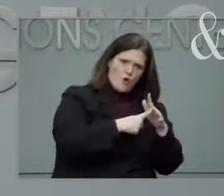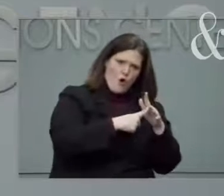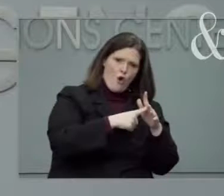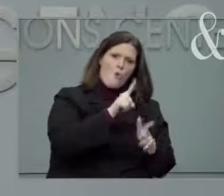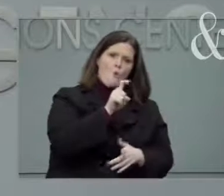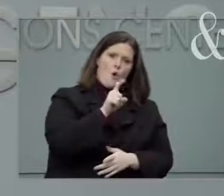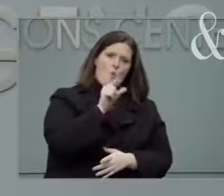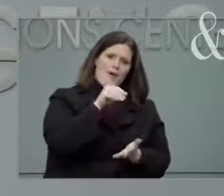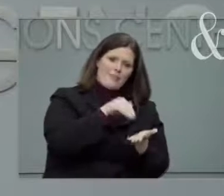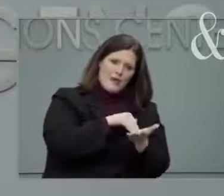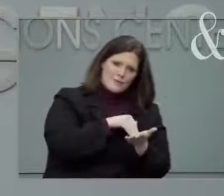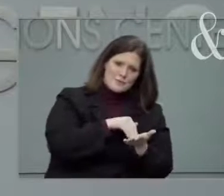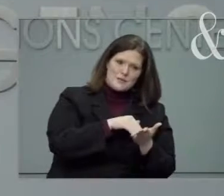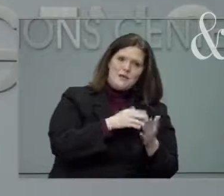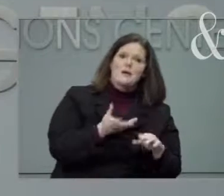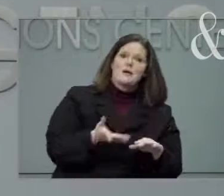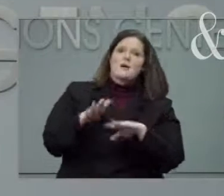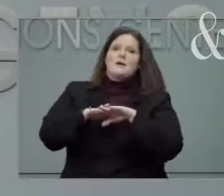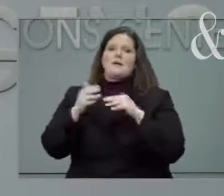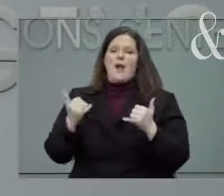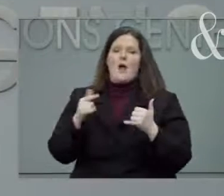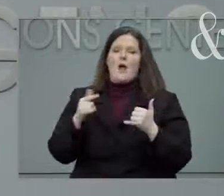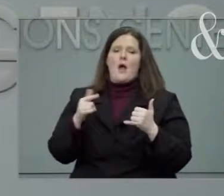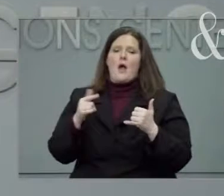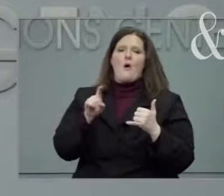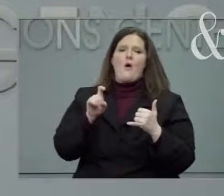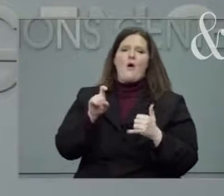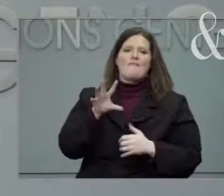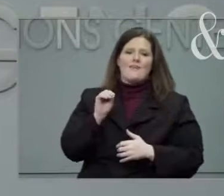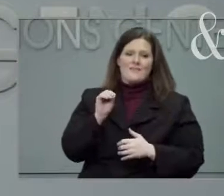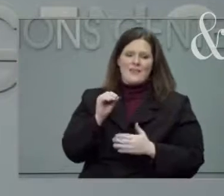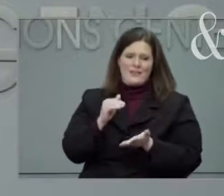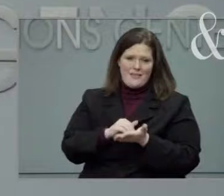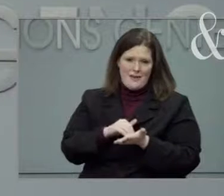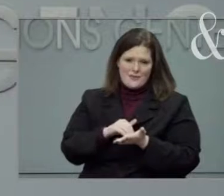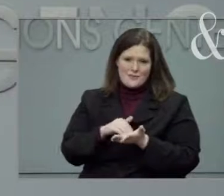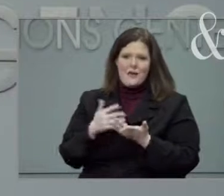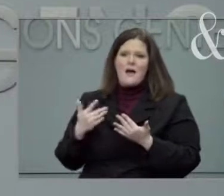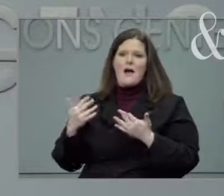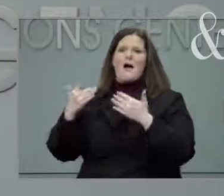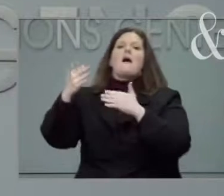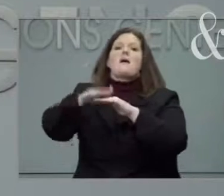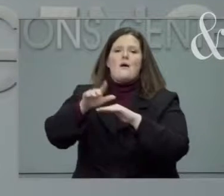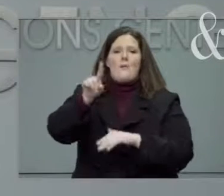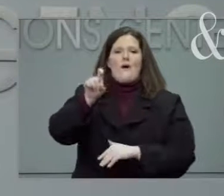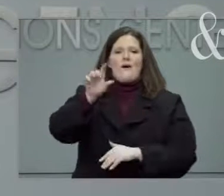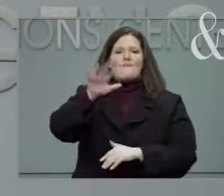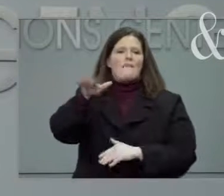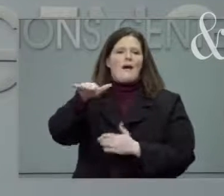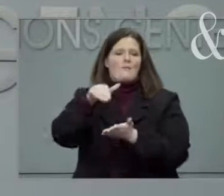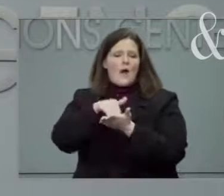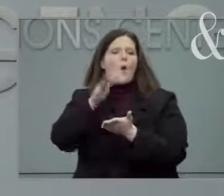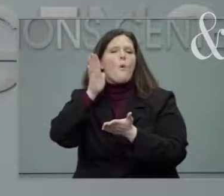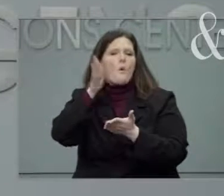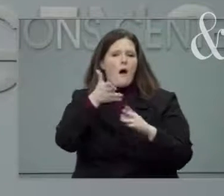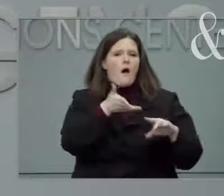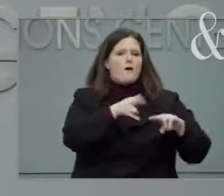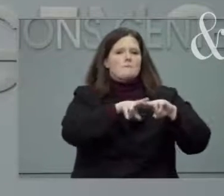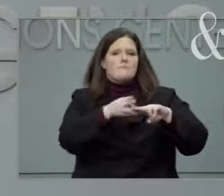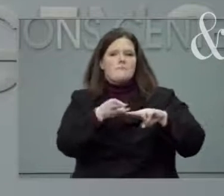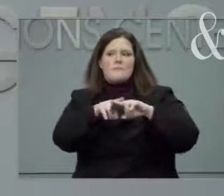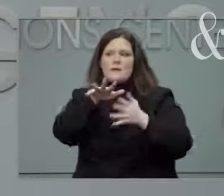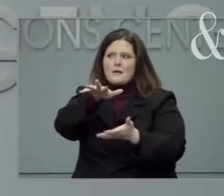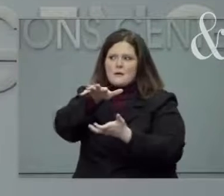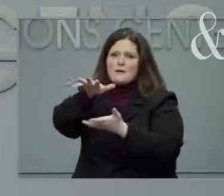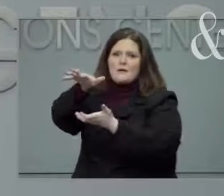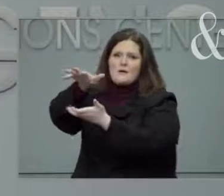150. Next week will be 155. So we are getting a little bit more each time. The additional piece here is we are hopeful that a